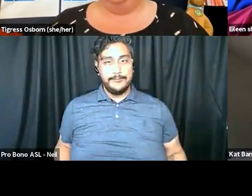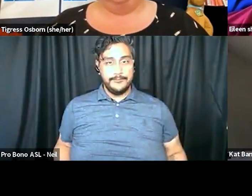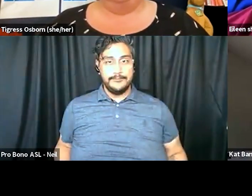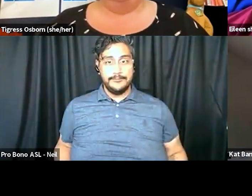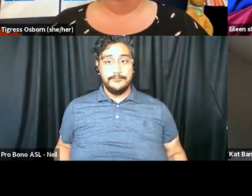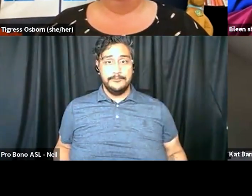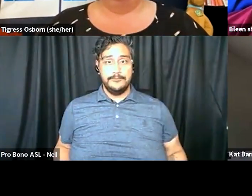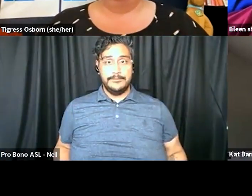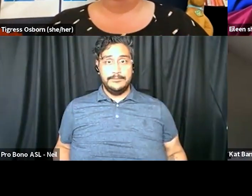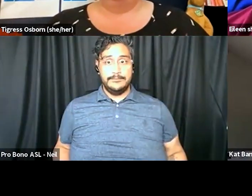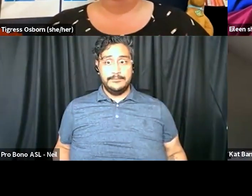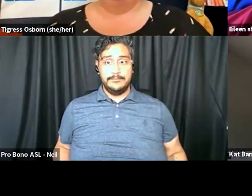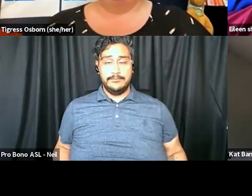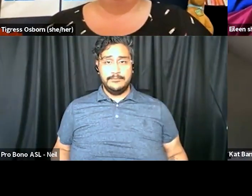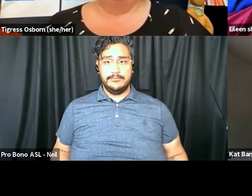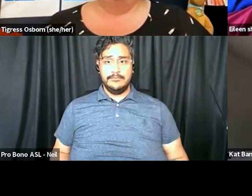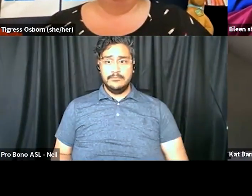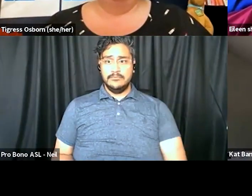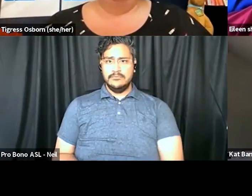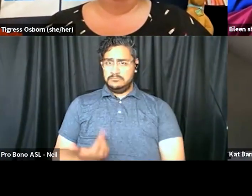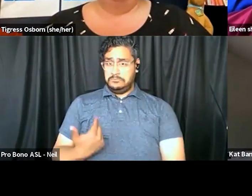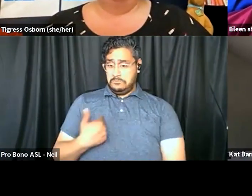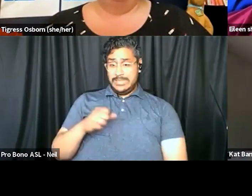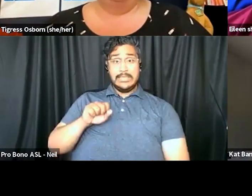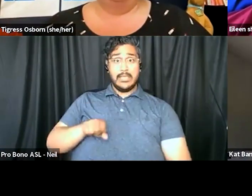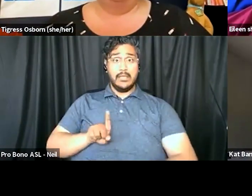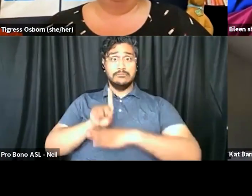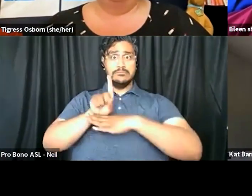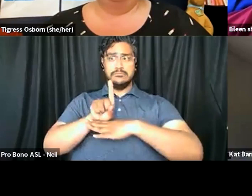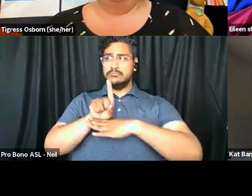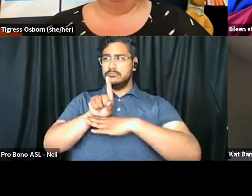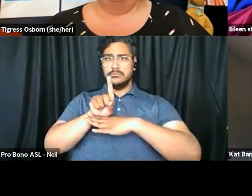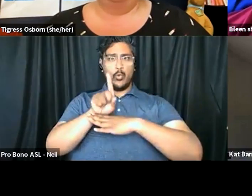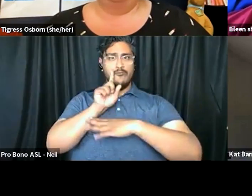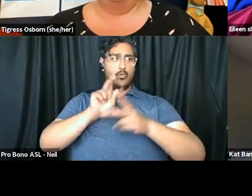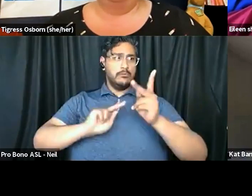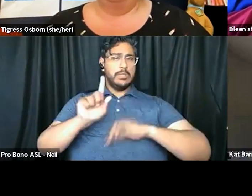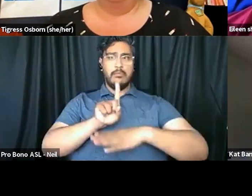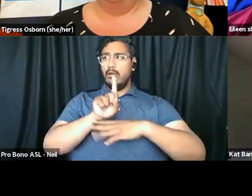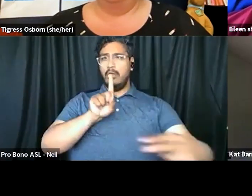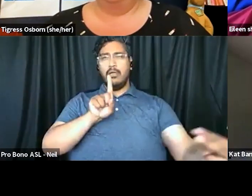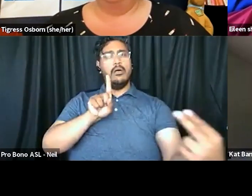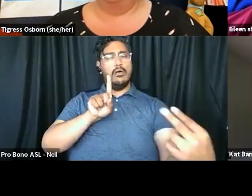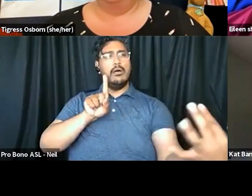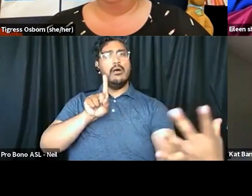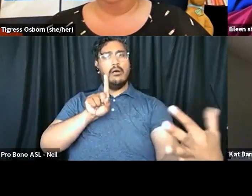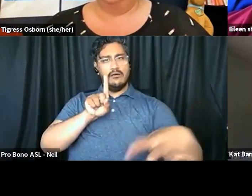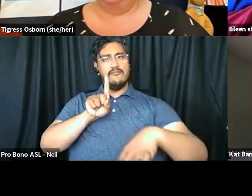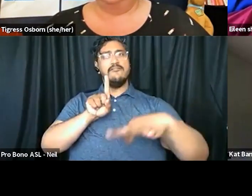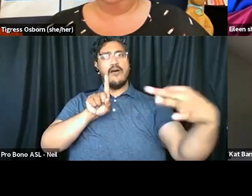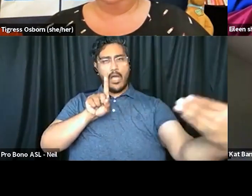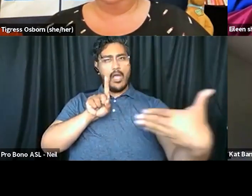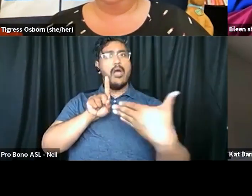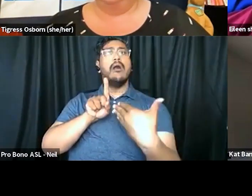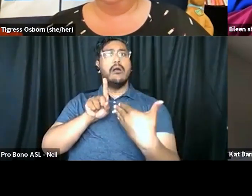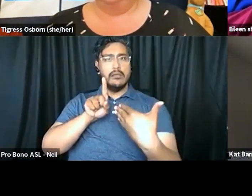Could I possibly stand here as a talisman, finding the right words to give you the magic to believe